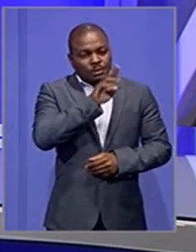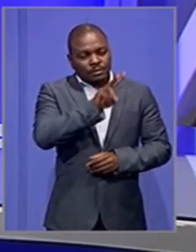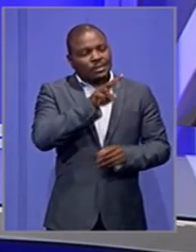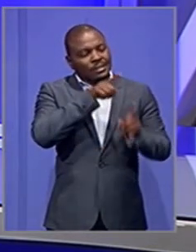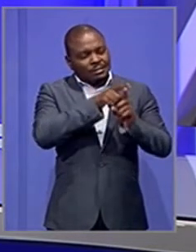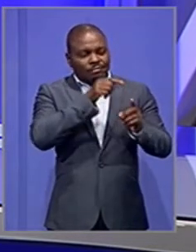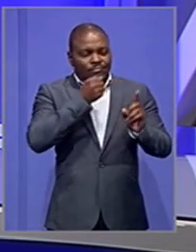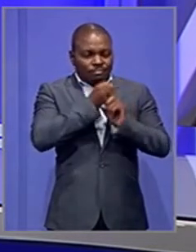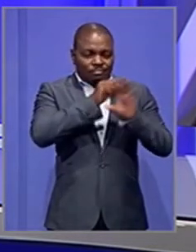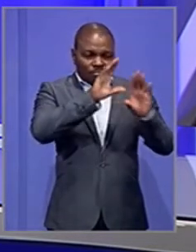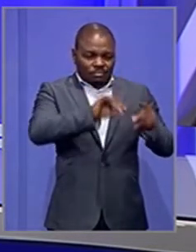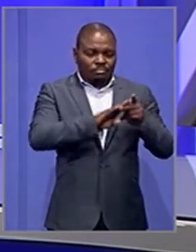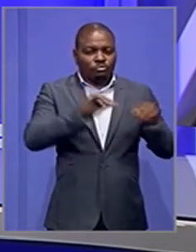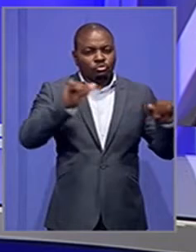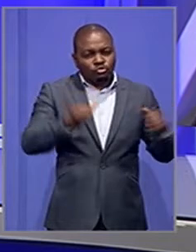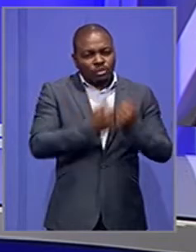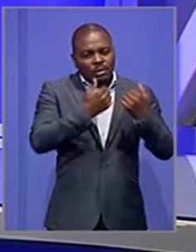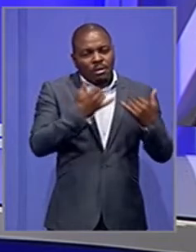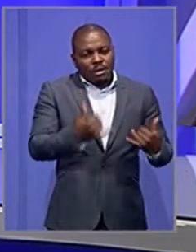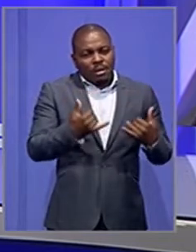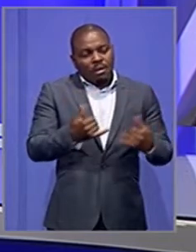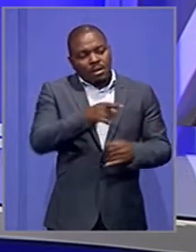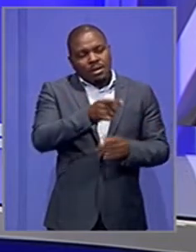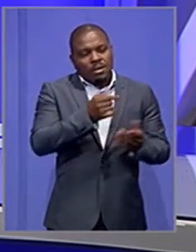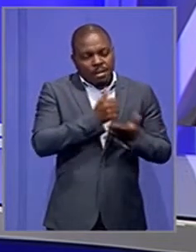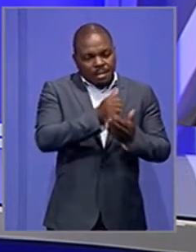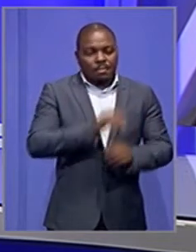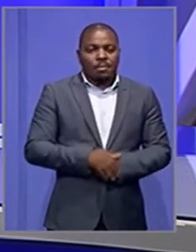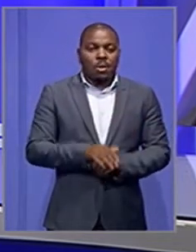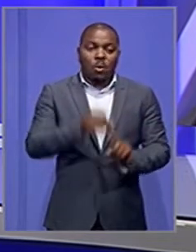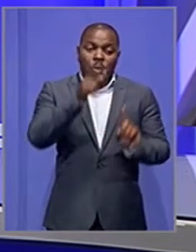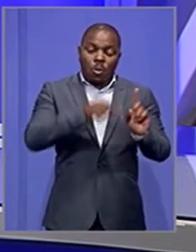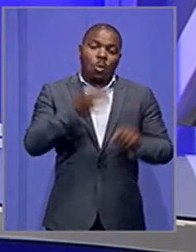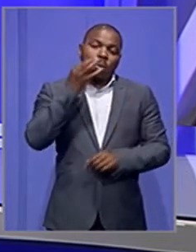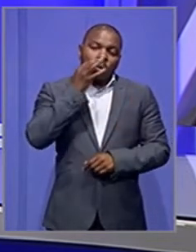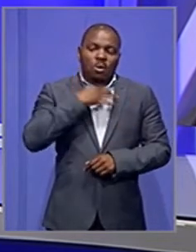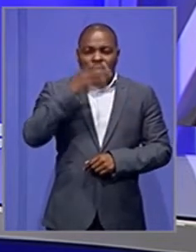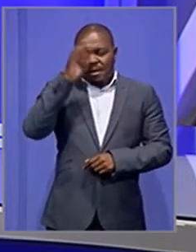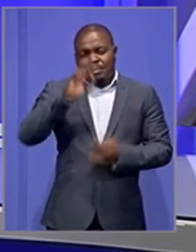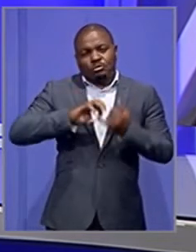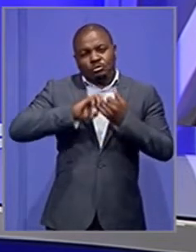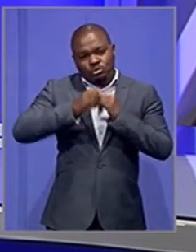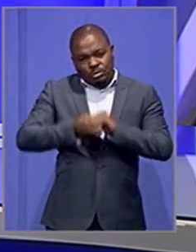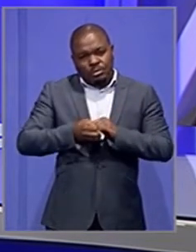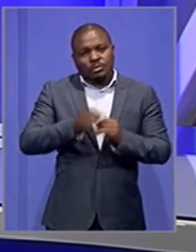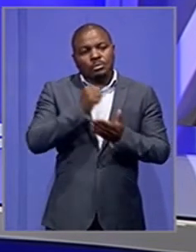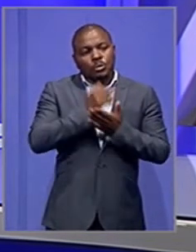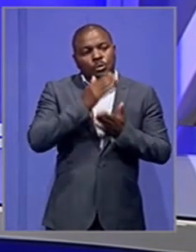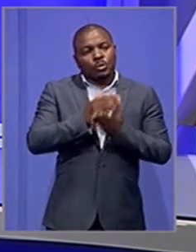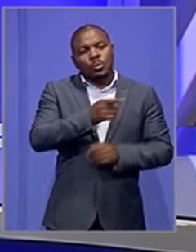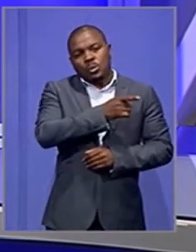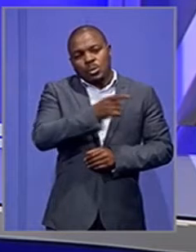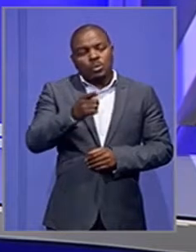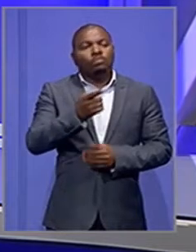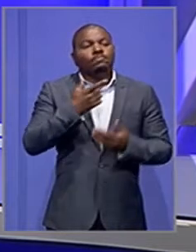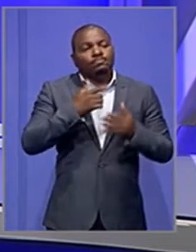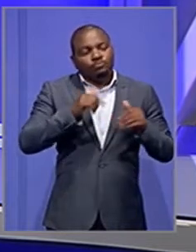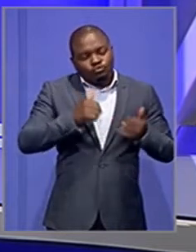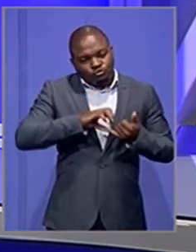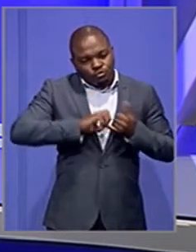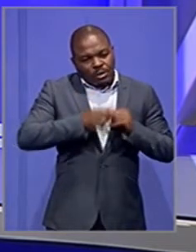dikgwetlho tseo baagi ba lebaneng natso mo malatsing ano a khunologo. Mabuza a re puso e leka ka natla go matlafatsa le go itlhaganedisa tsibogo go mathata